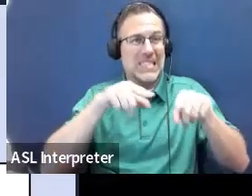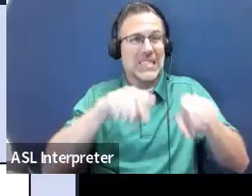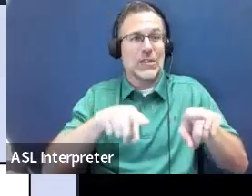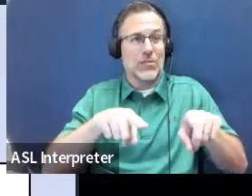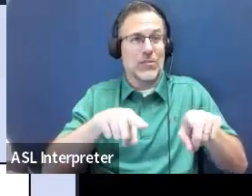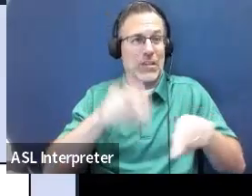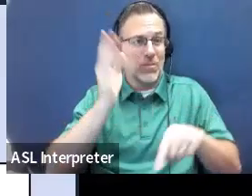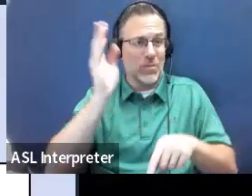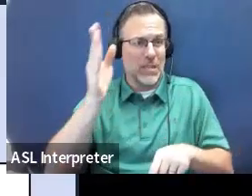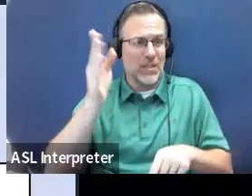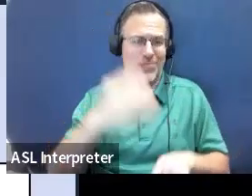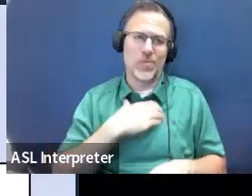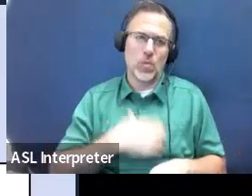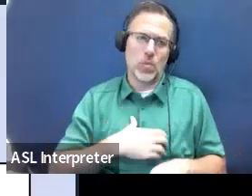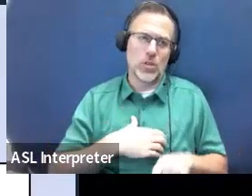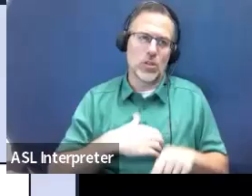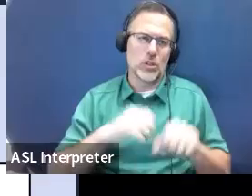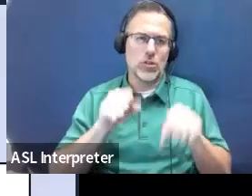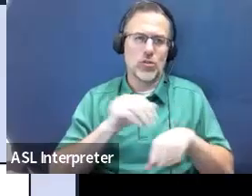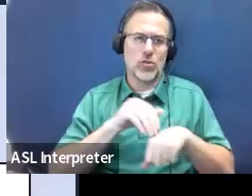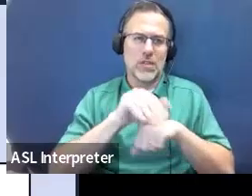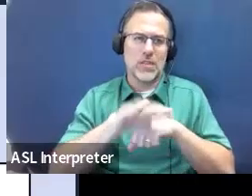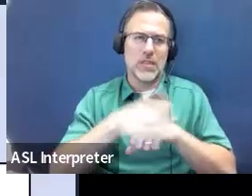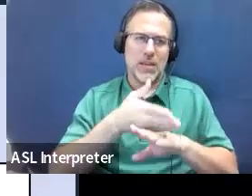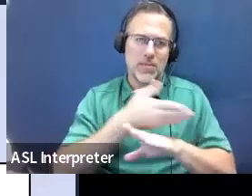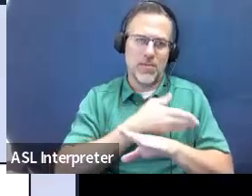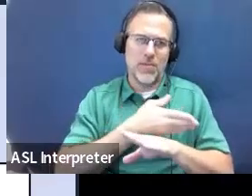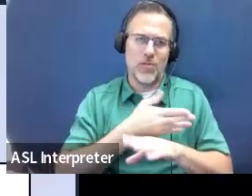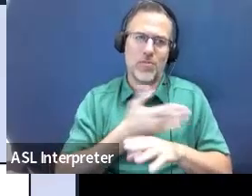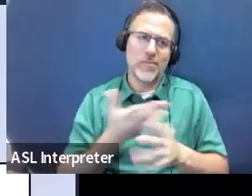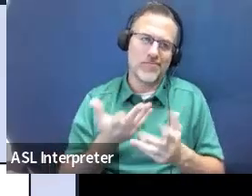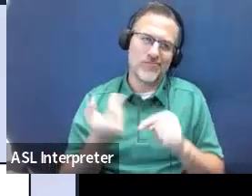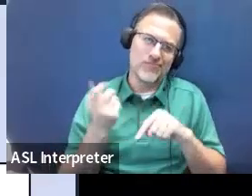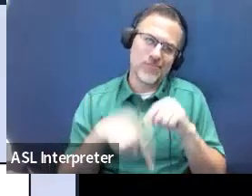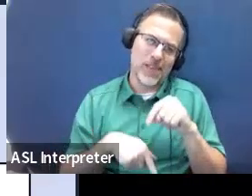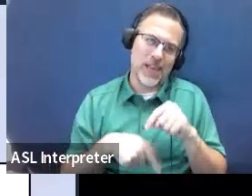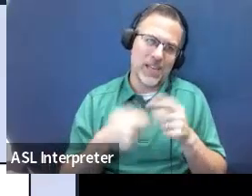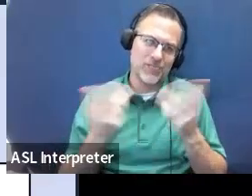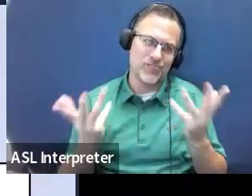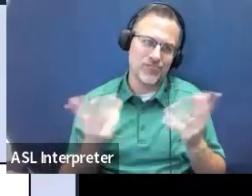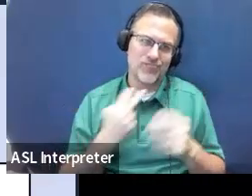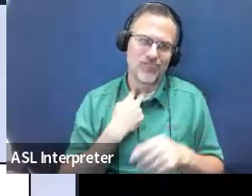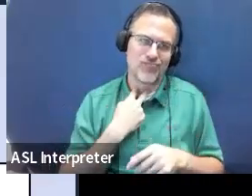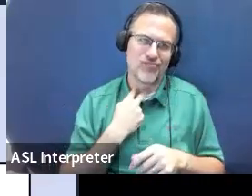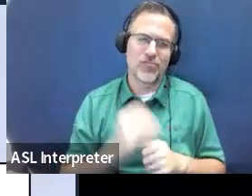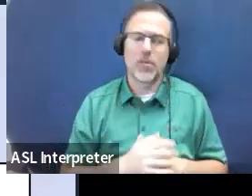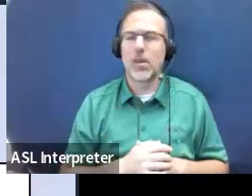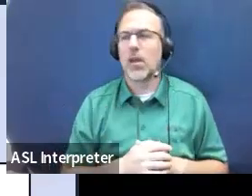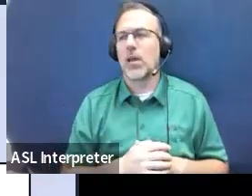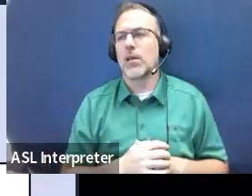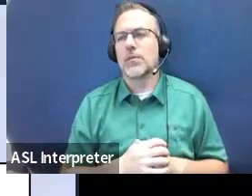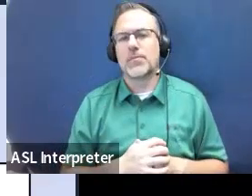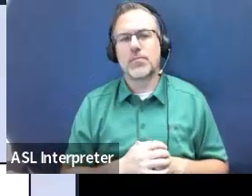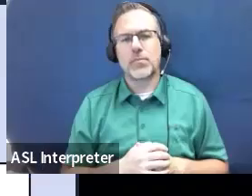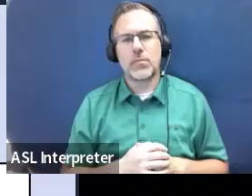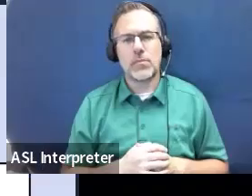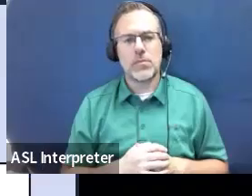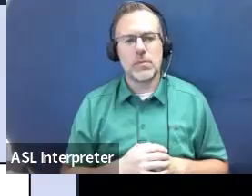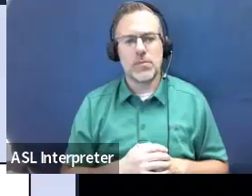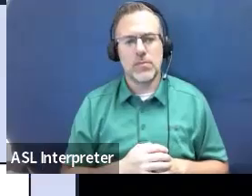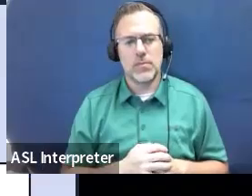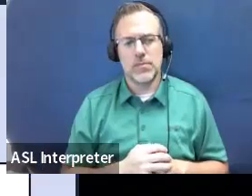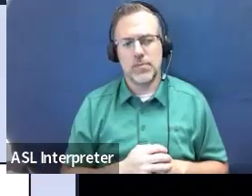could be sooner, but we just don't have that ability. So they are there if you are able to access them.